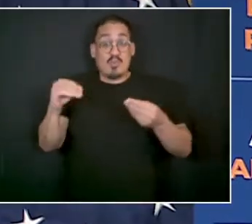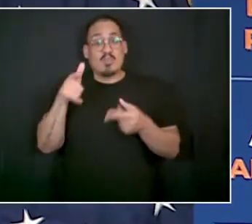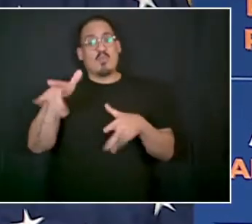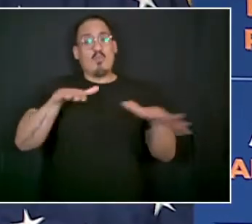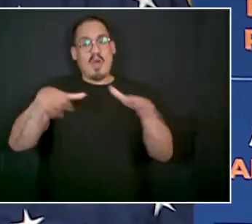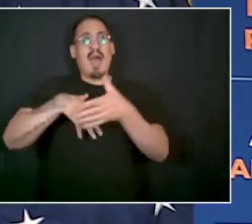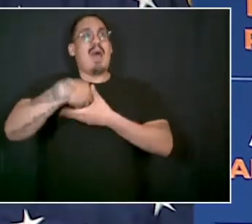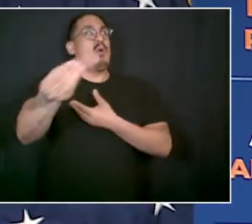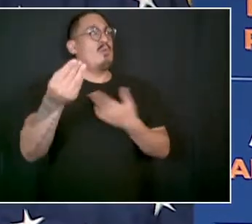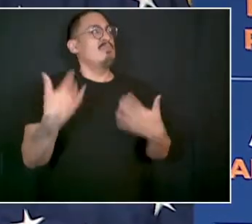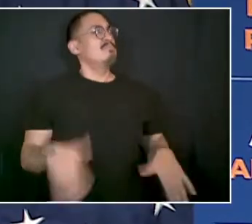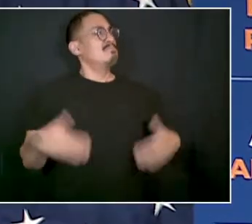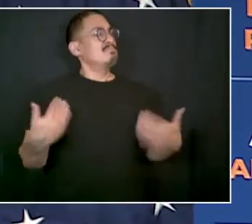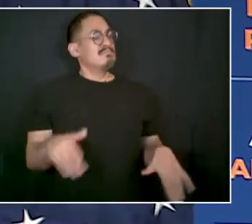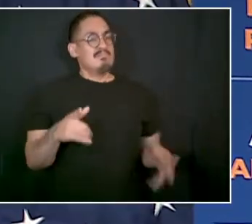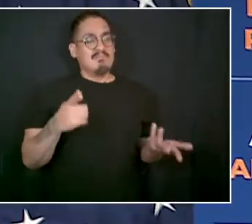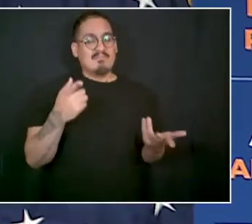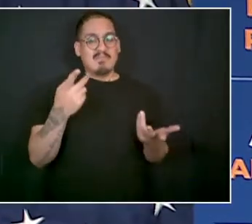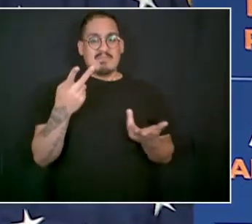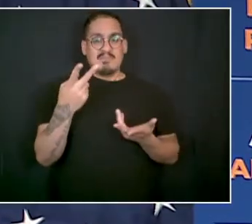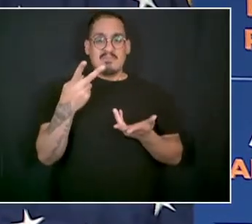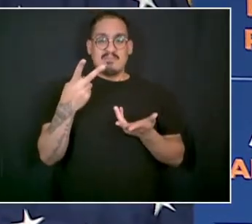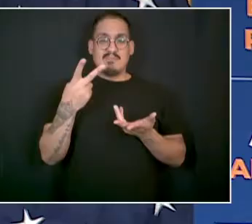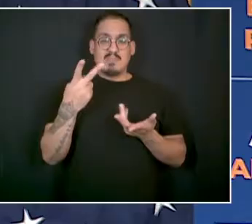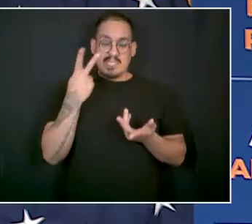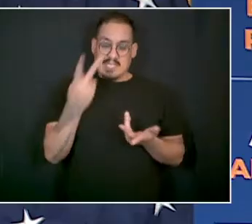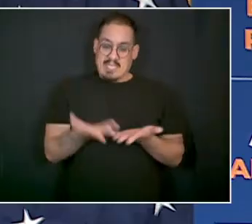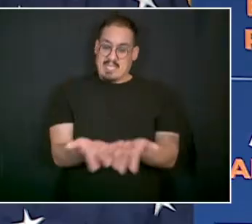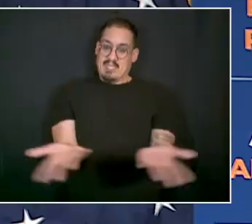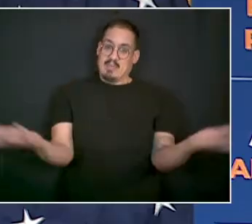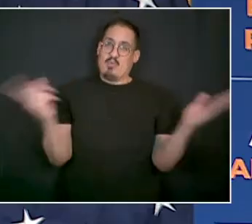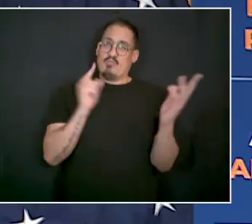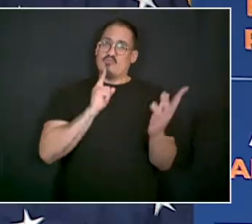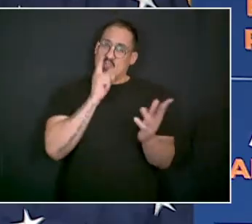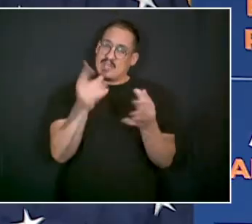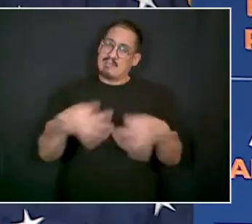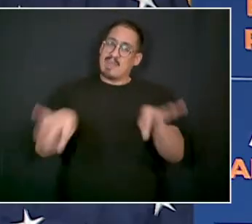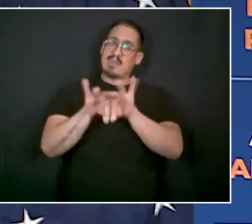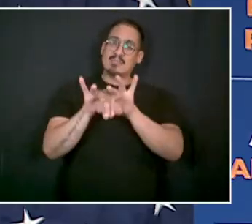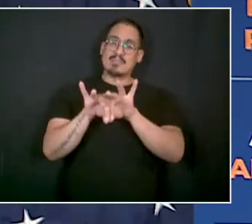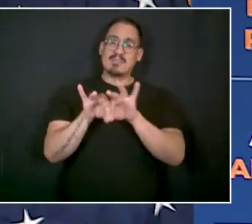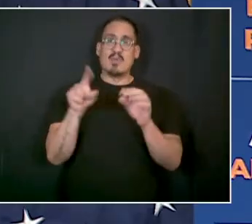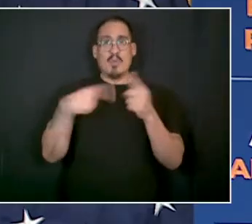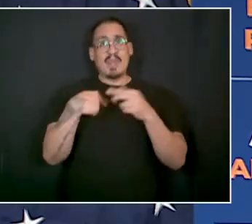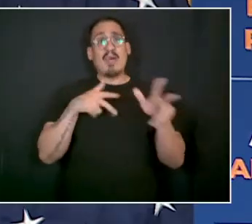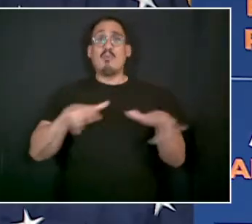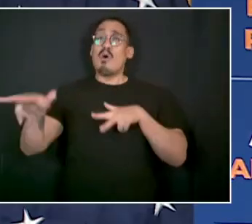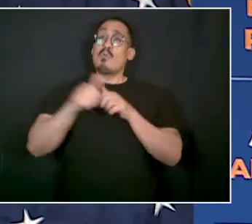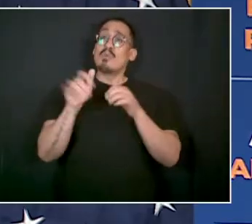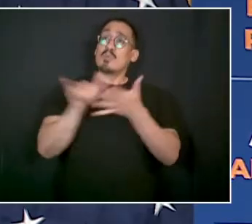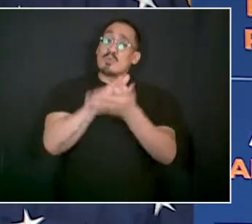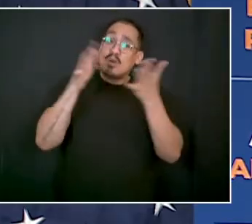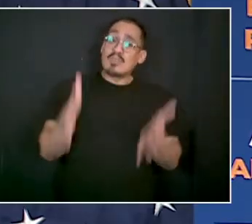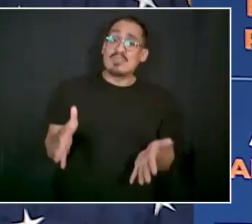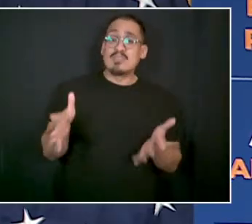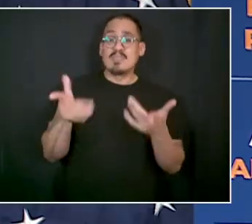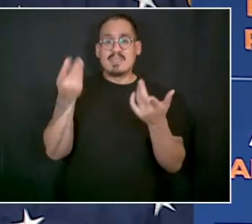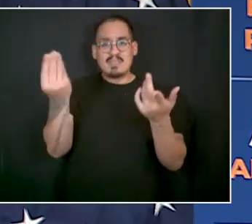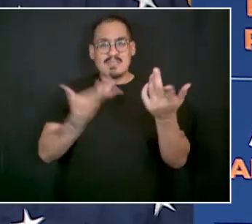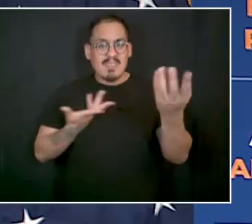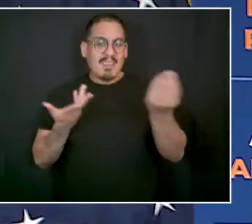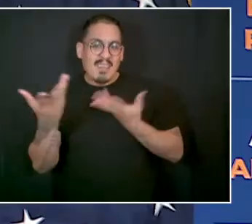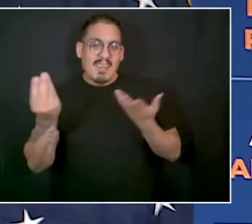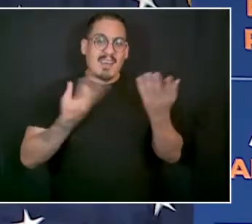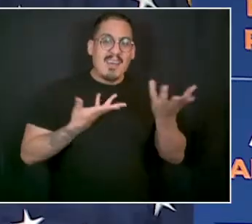say, you're seeing on the ground what matters. And when I walk into New Yorkers and they tell me I got the key